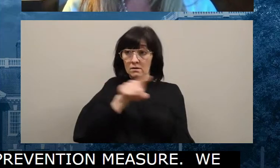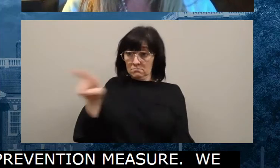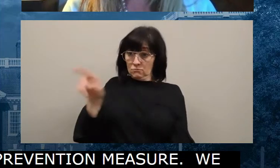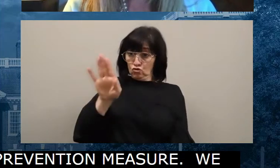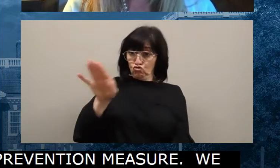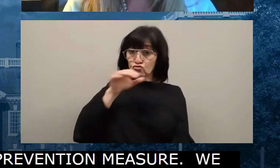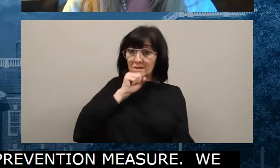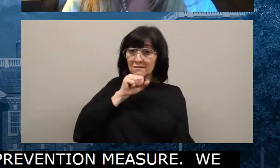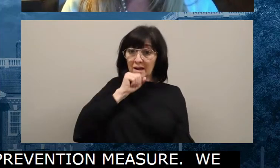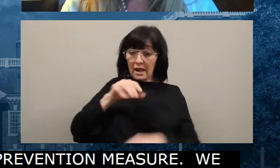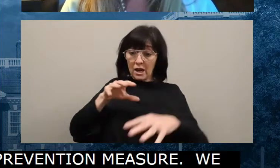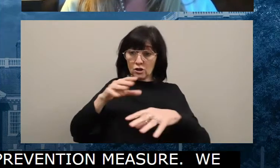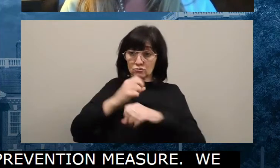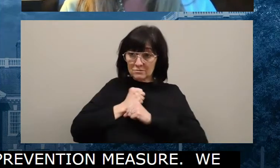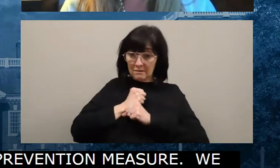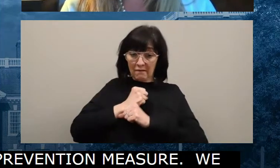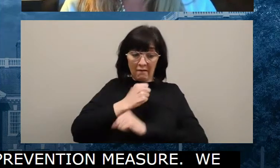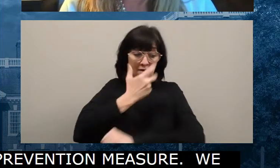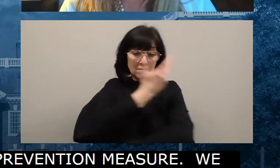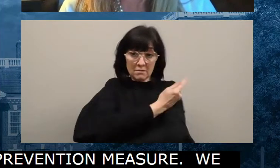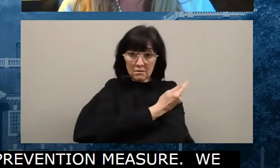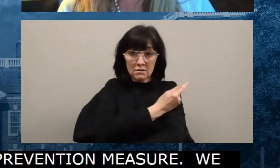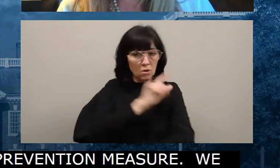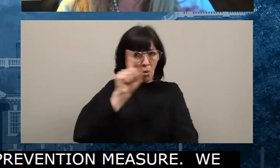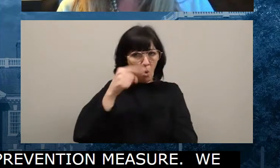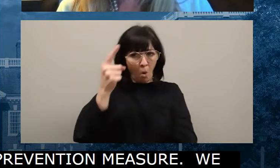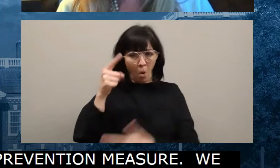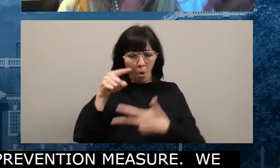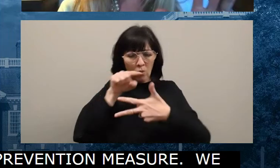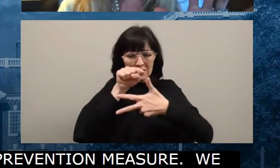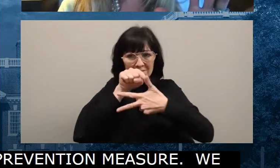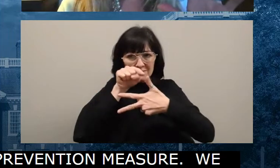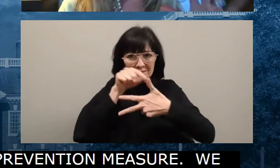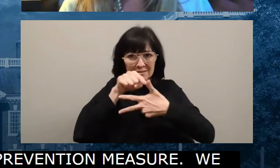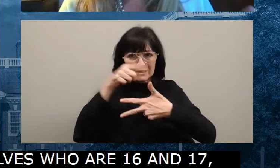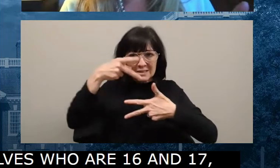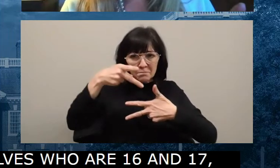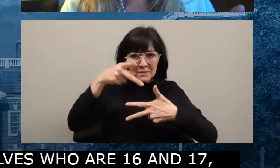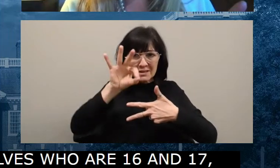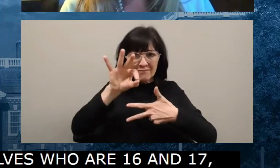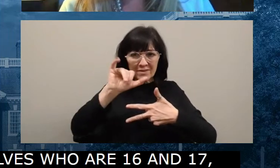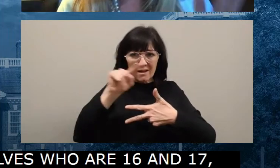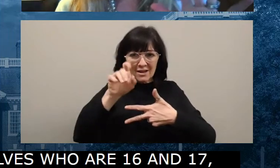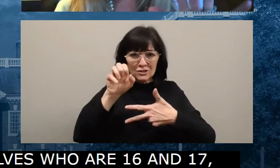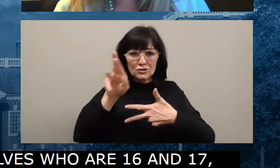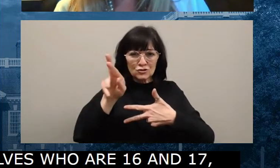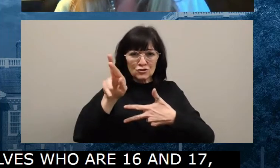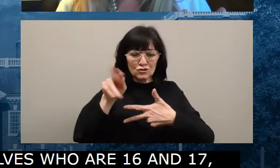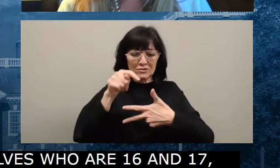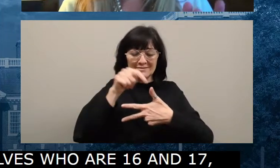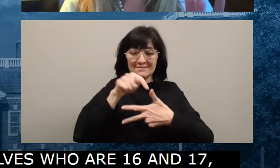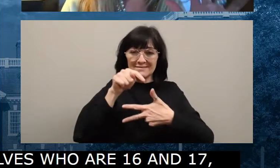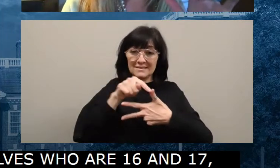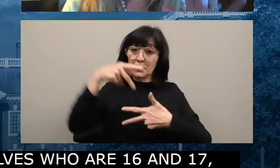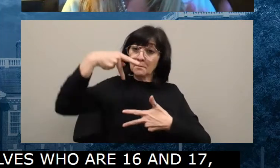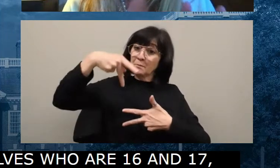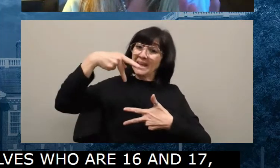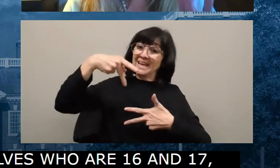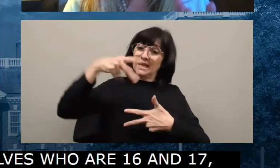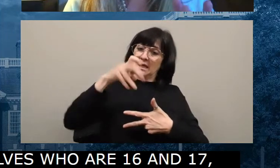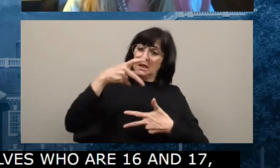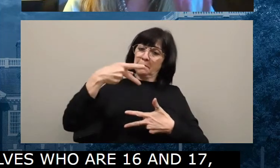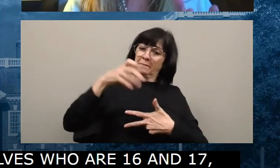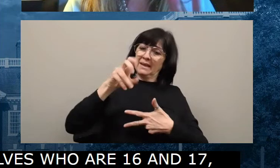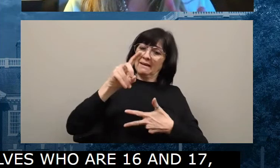which is the Pfizer vaccine. So think P is for pediatrics. Pfizer vaccine is the